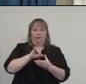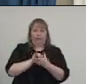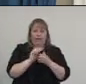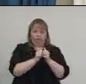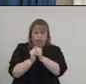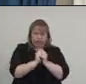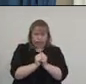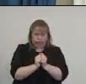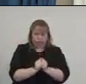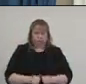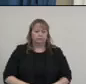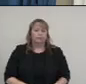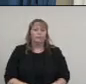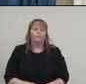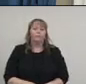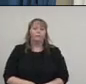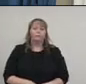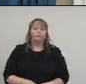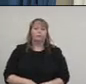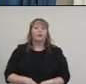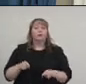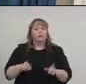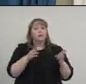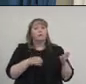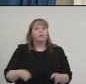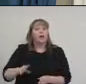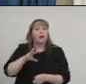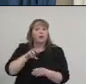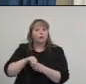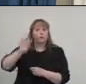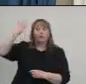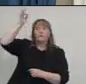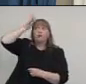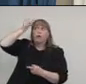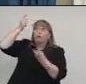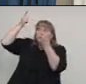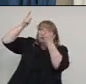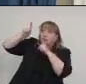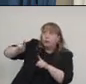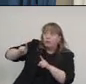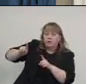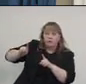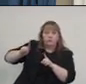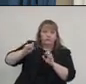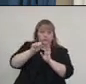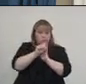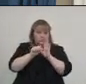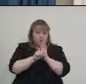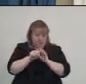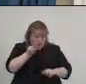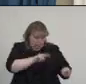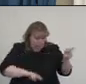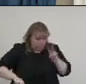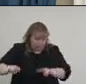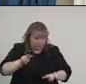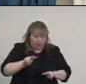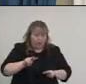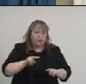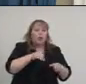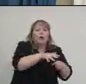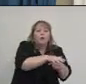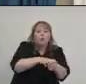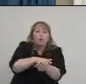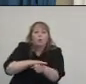being federally supported, state-managed, and locally executed, there are a few other guiding principles in this roadmap that should drive